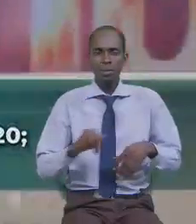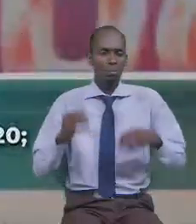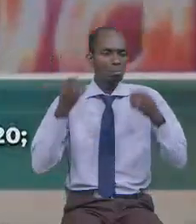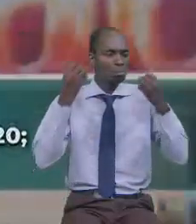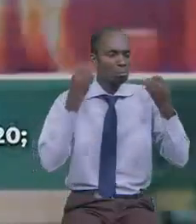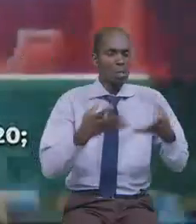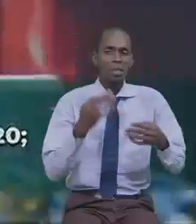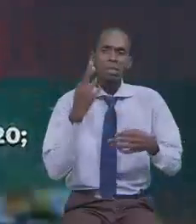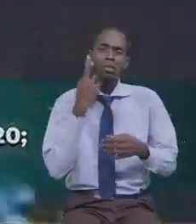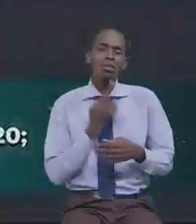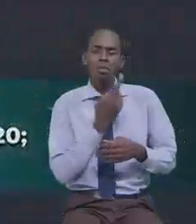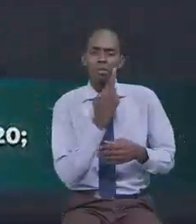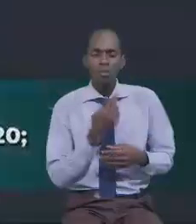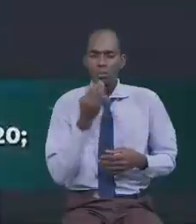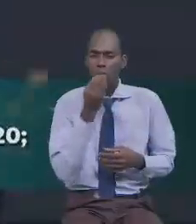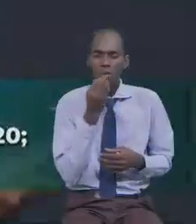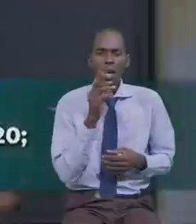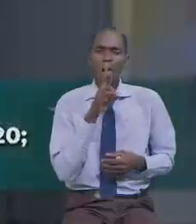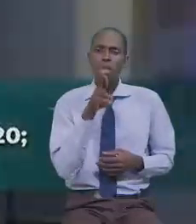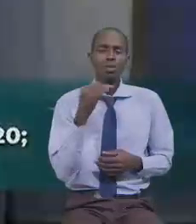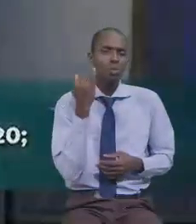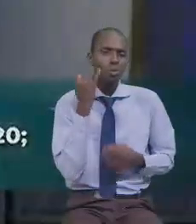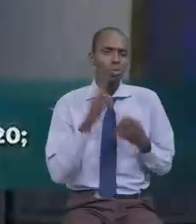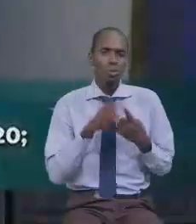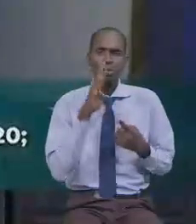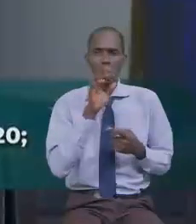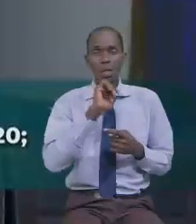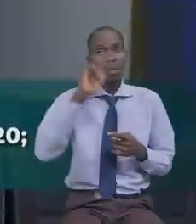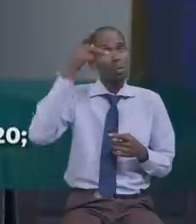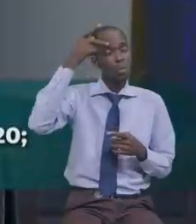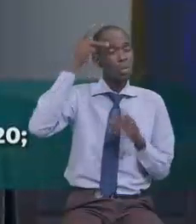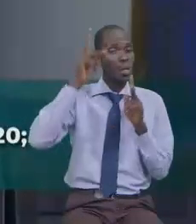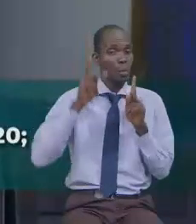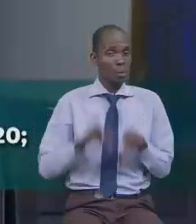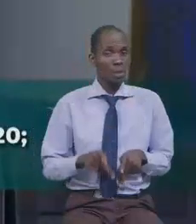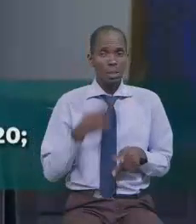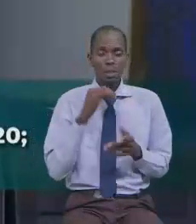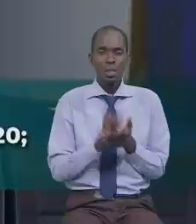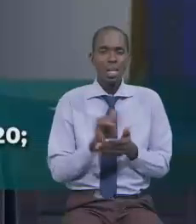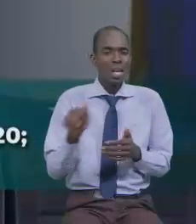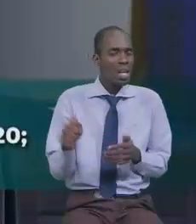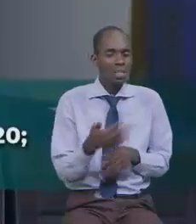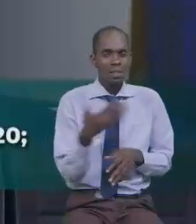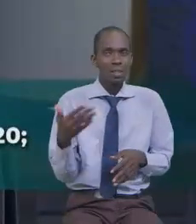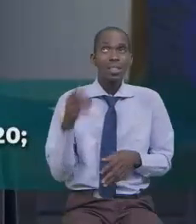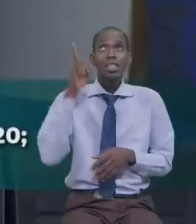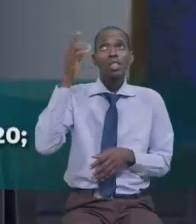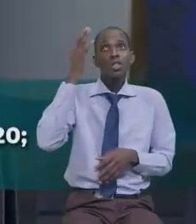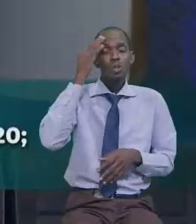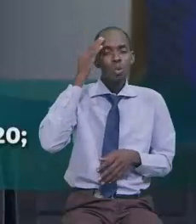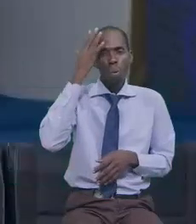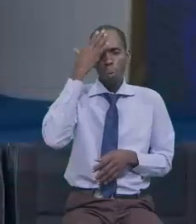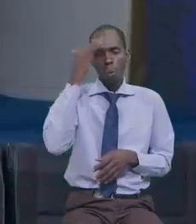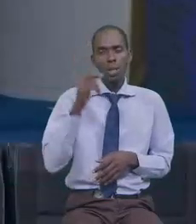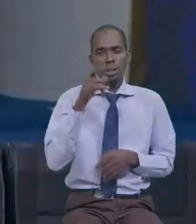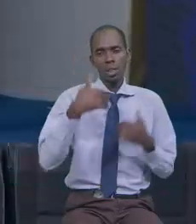you supposed to be a political person? He says, I know why you are created. I know why you are here. Follow